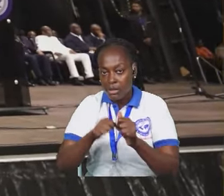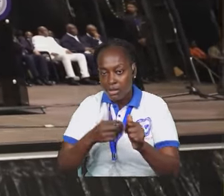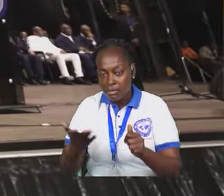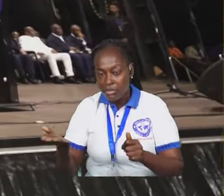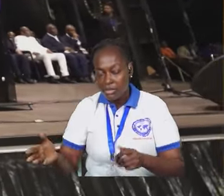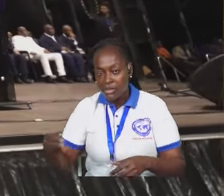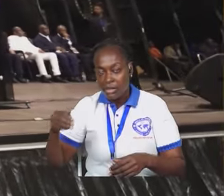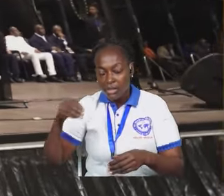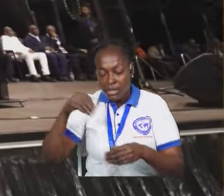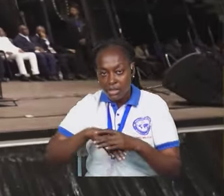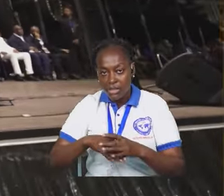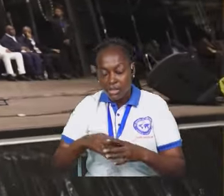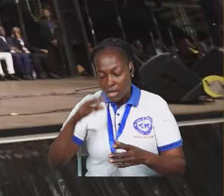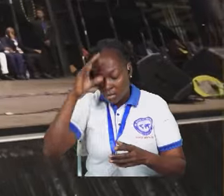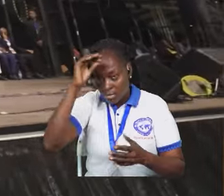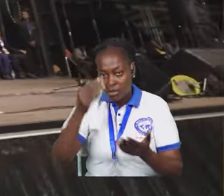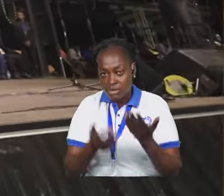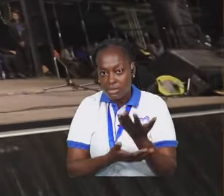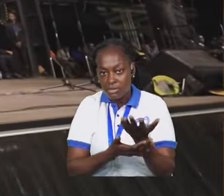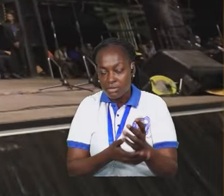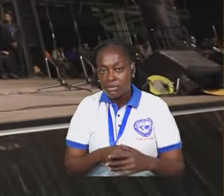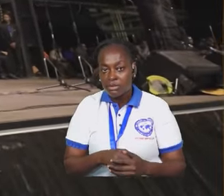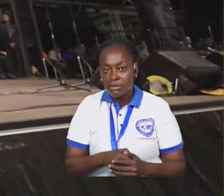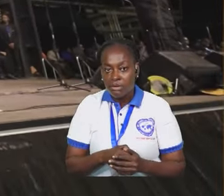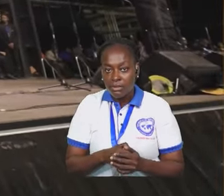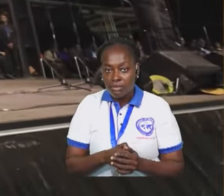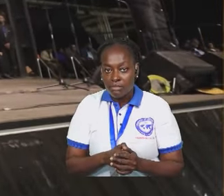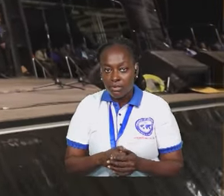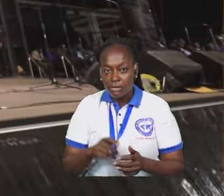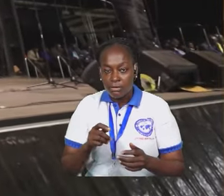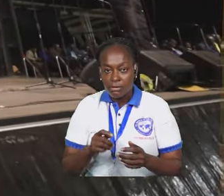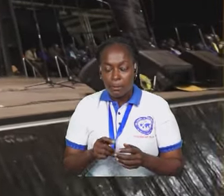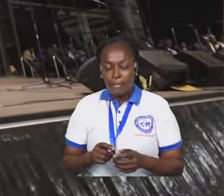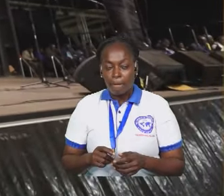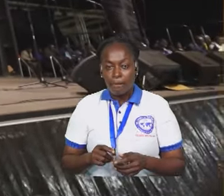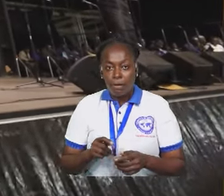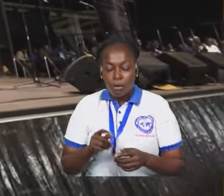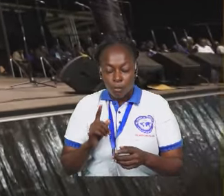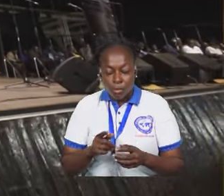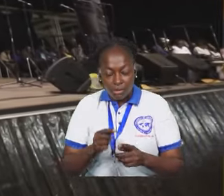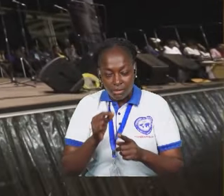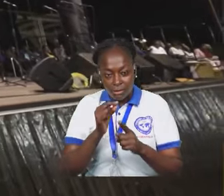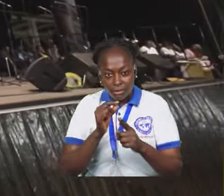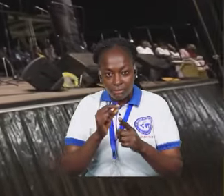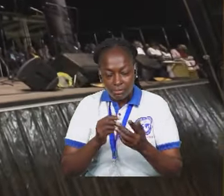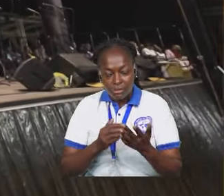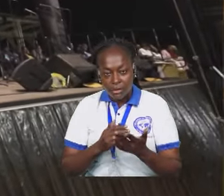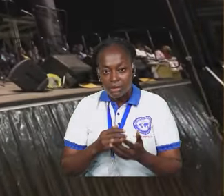man's hands. And he told man something.